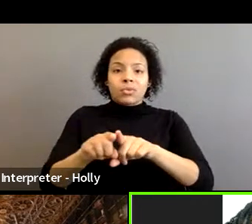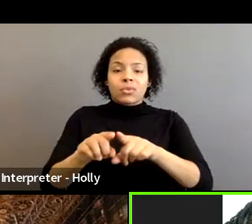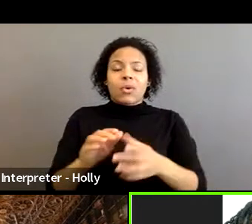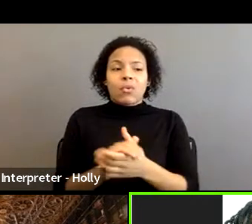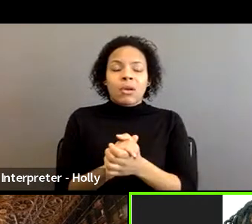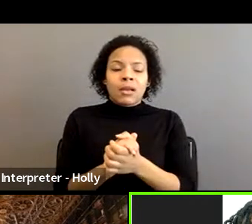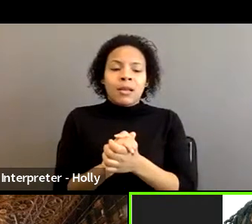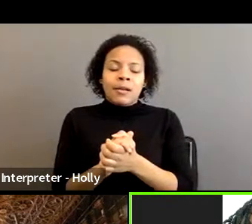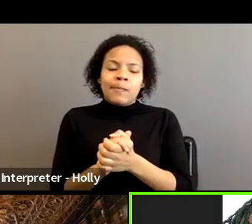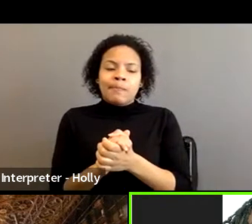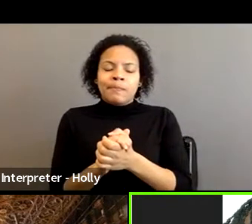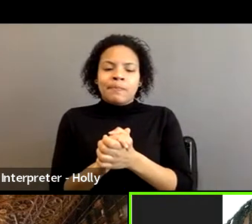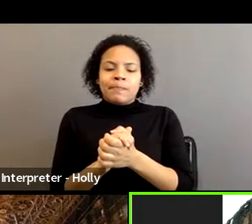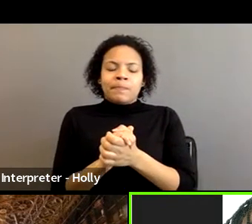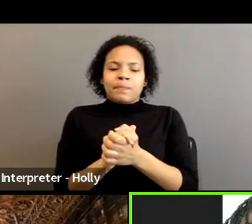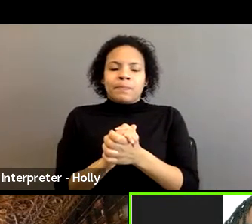whose